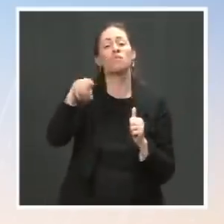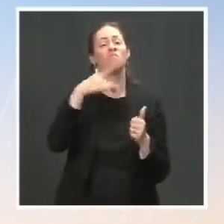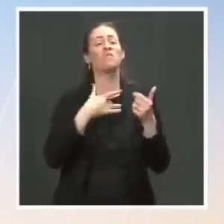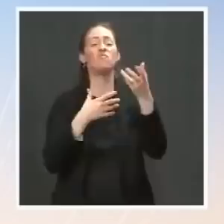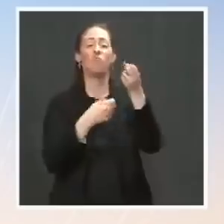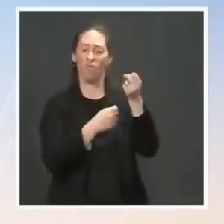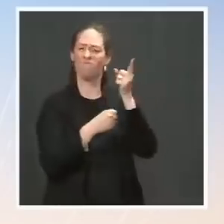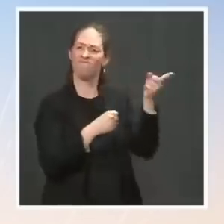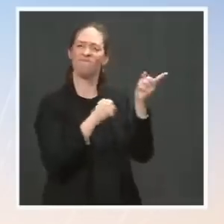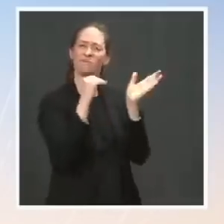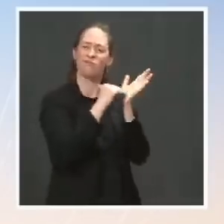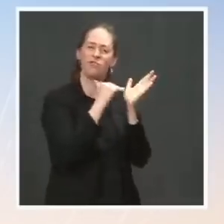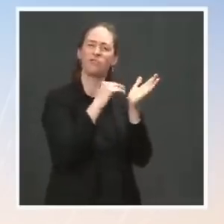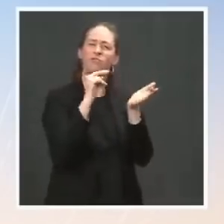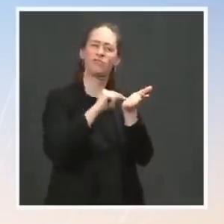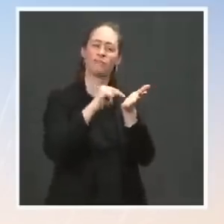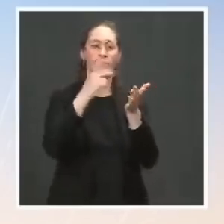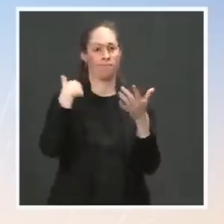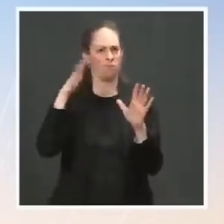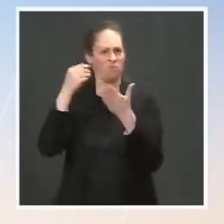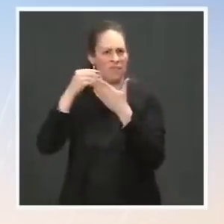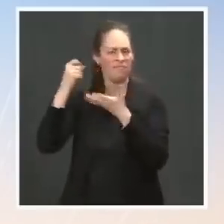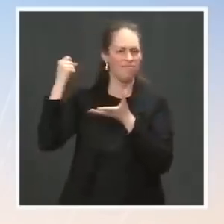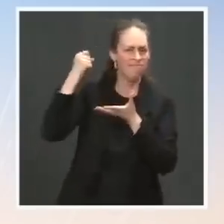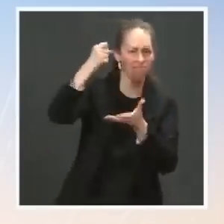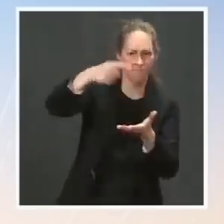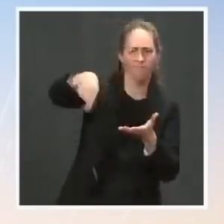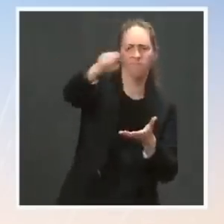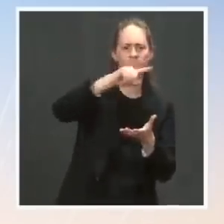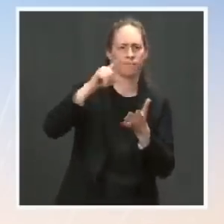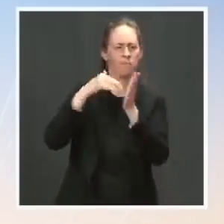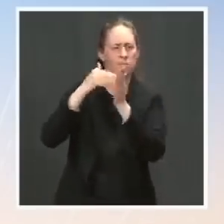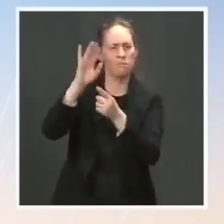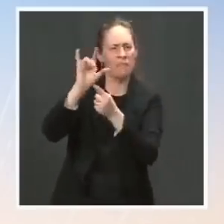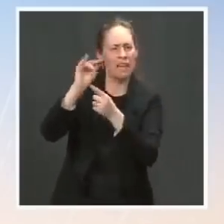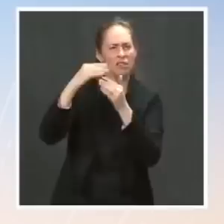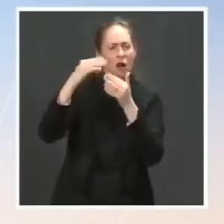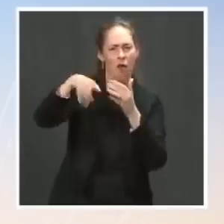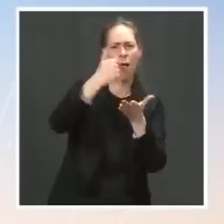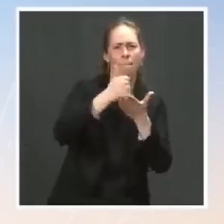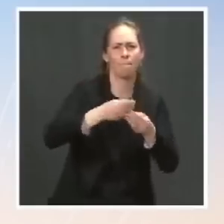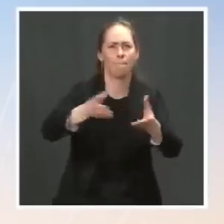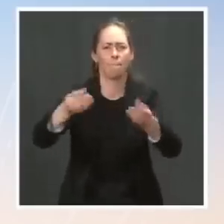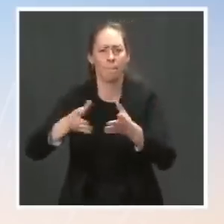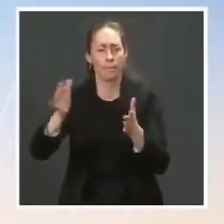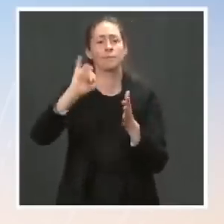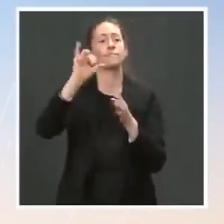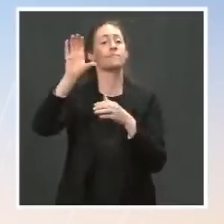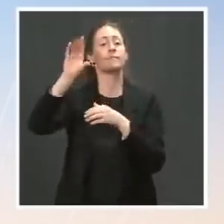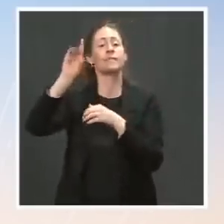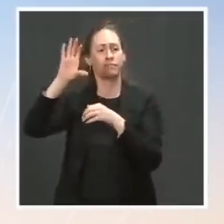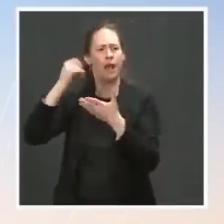for states. We're ramping up targeted media efforts. We're also, along with the CDC, we're working to help states expand vaccine distribution to